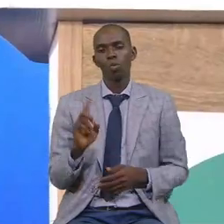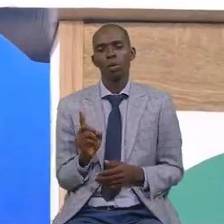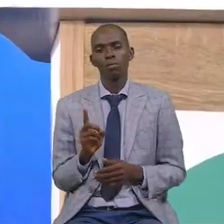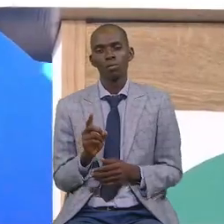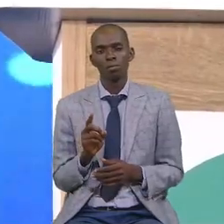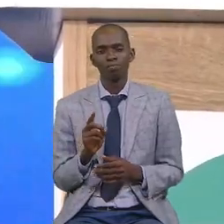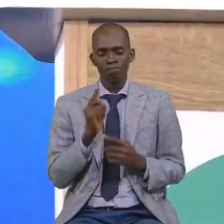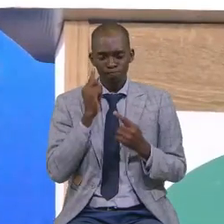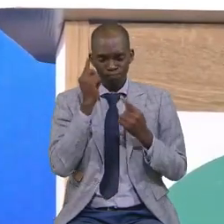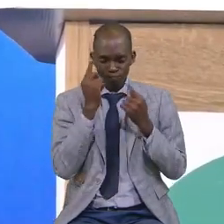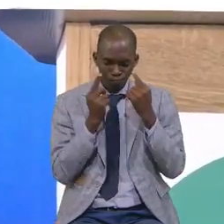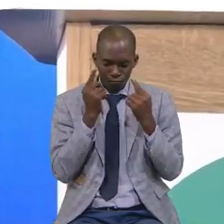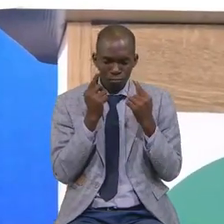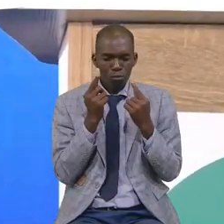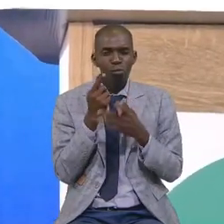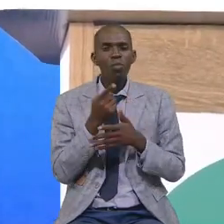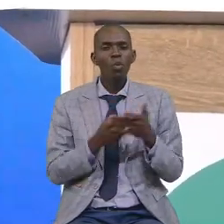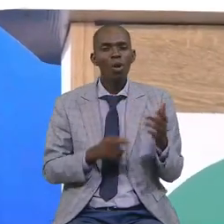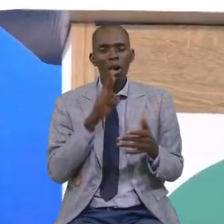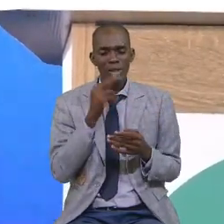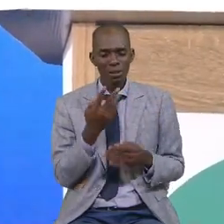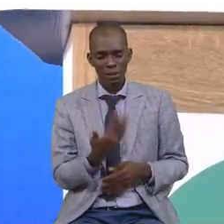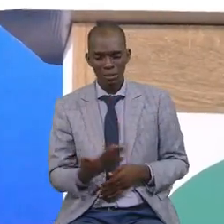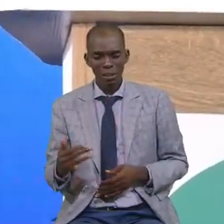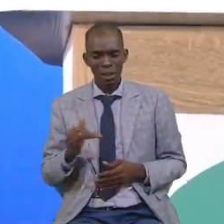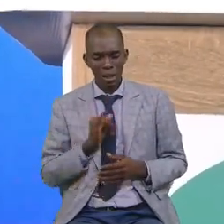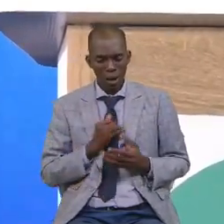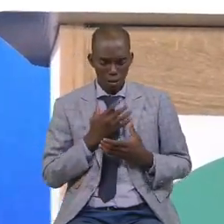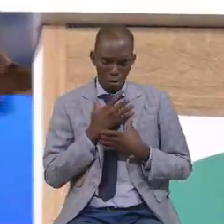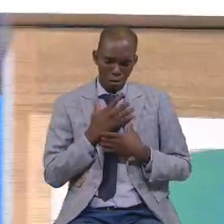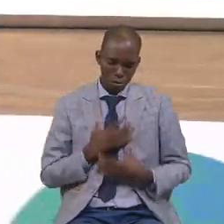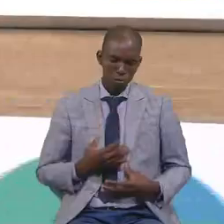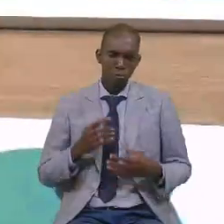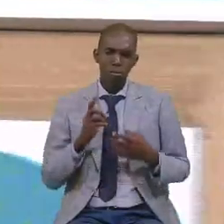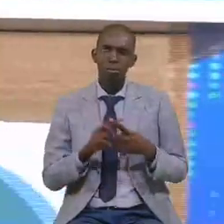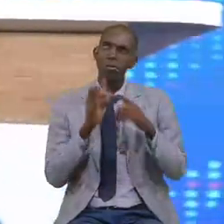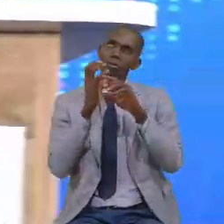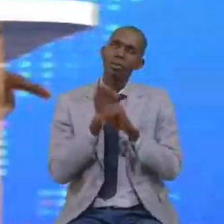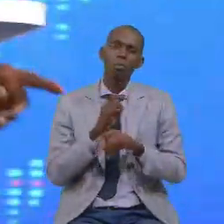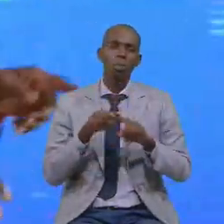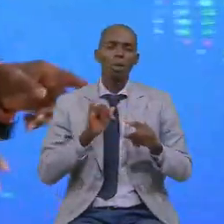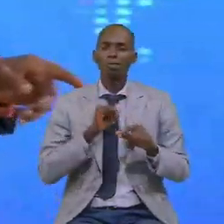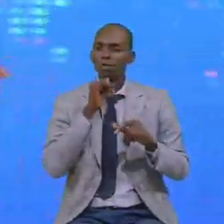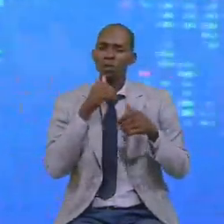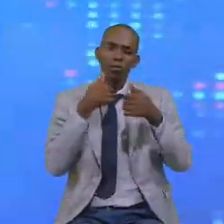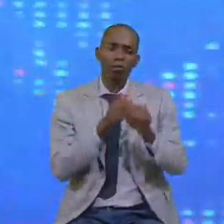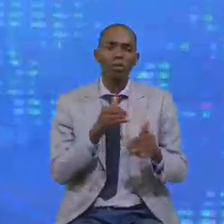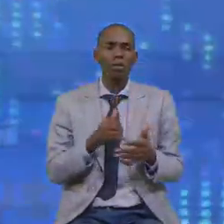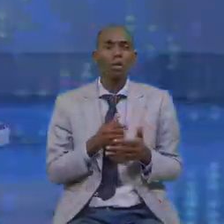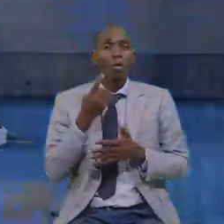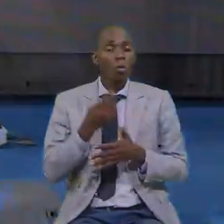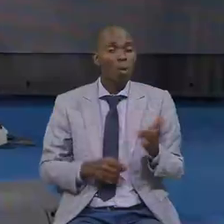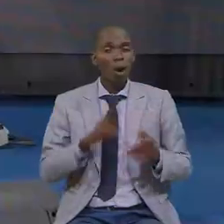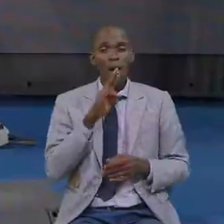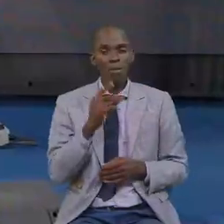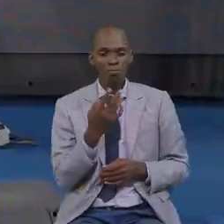I intended to pursue that I've not been pursuing? What are the things I started and I